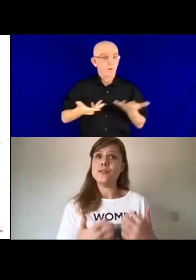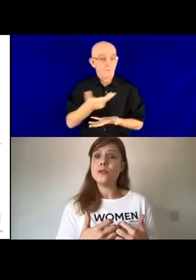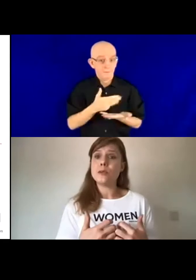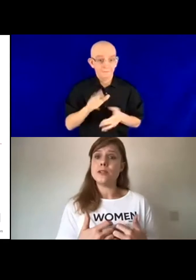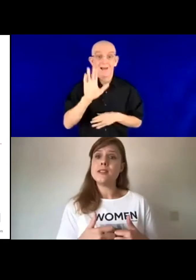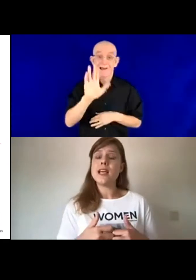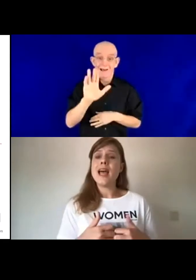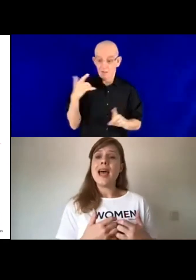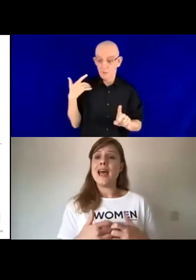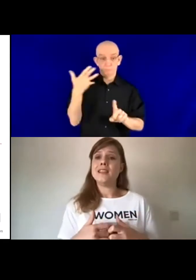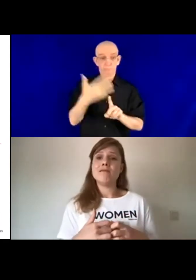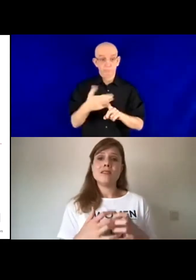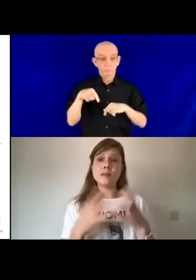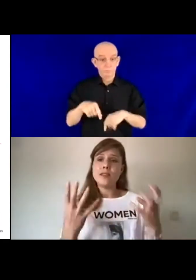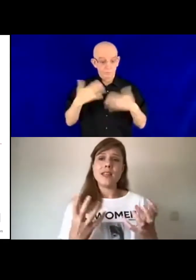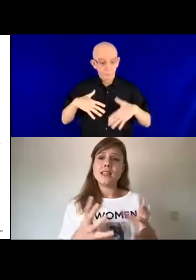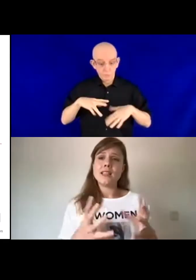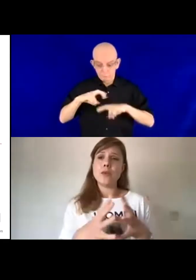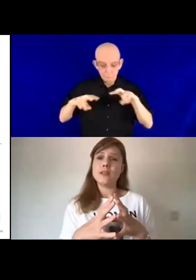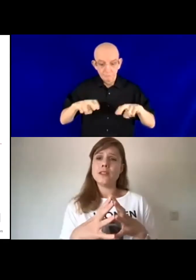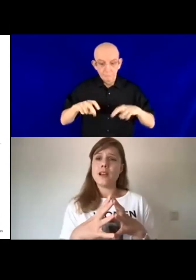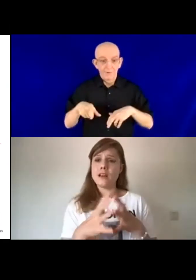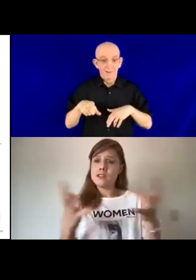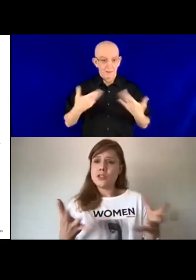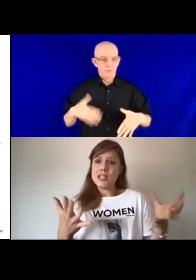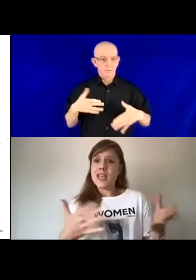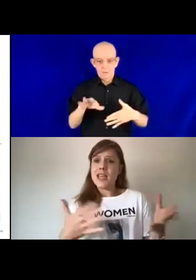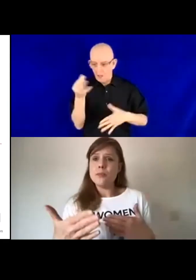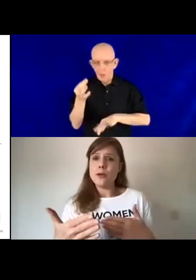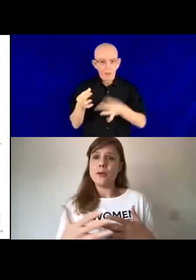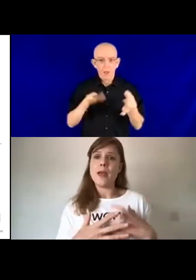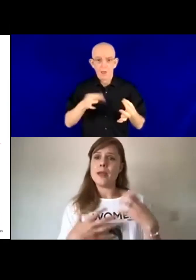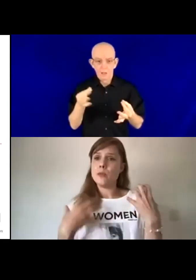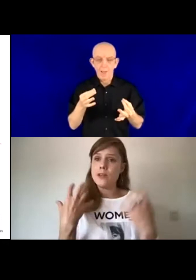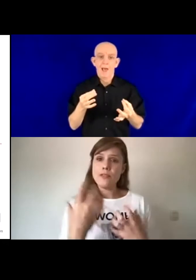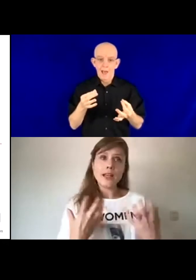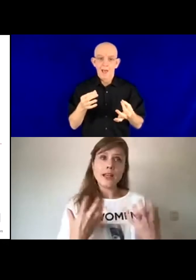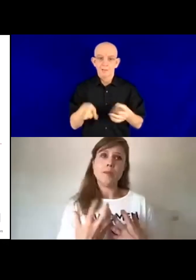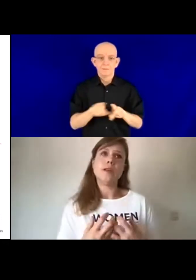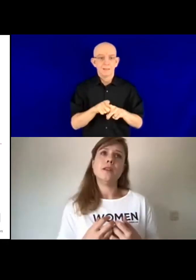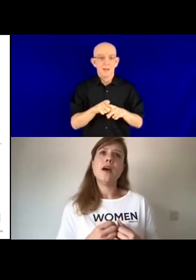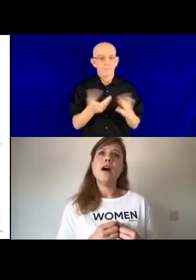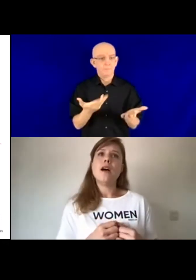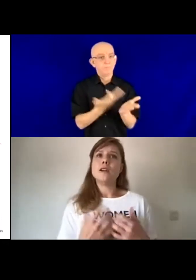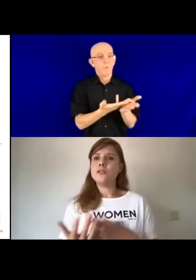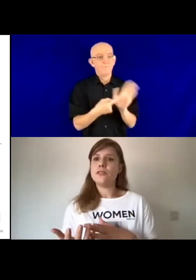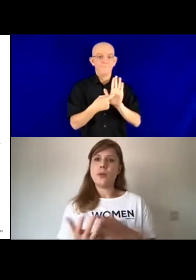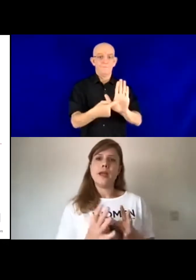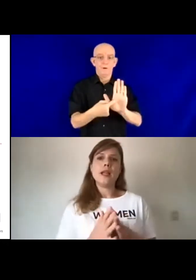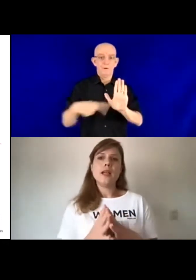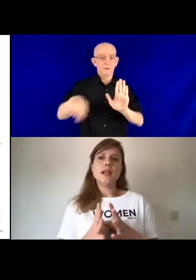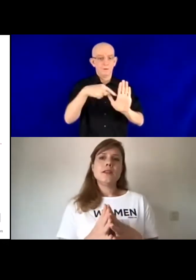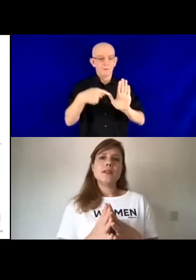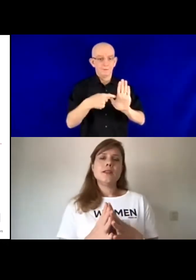moving forwards, and some of the things I want us today and tomorrow maybe reflect upon are the